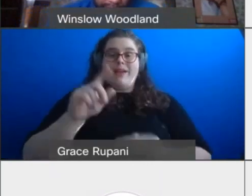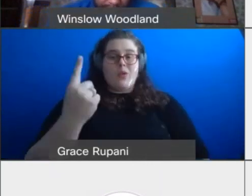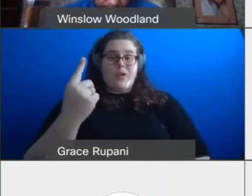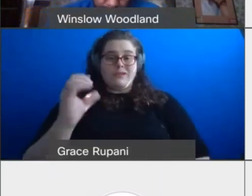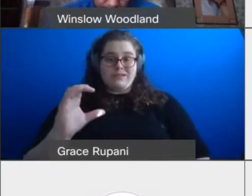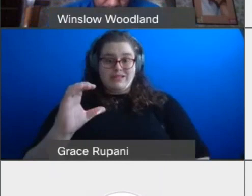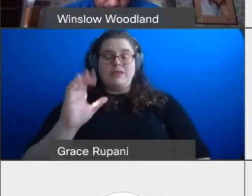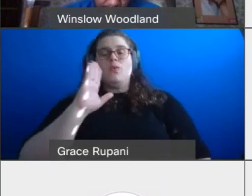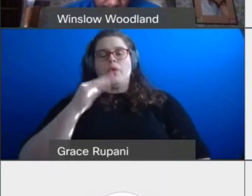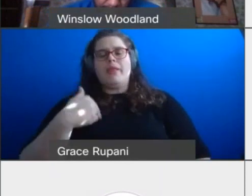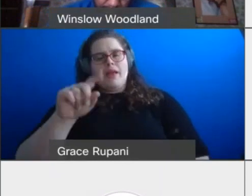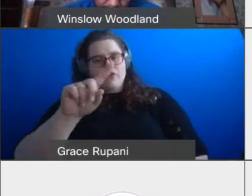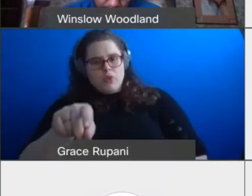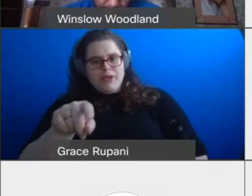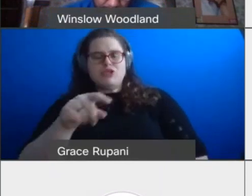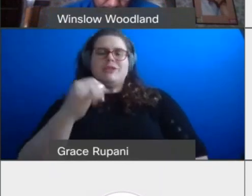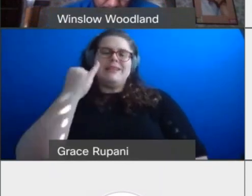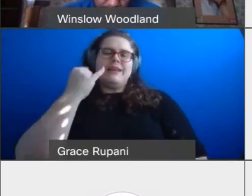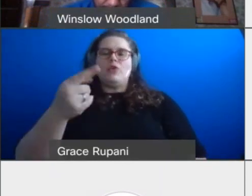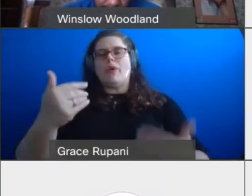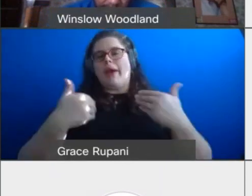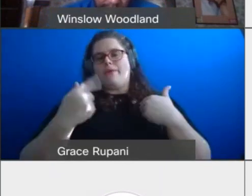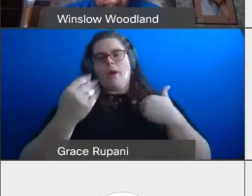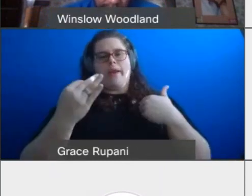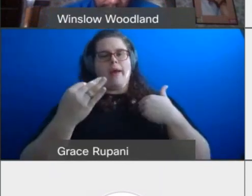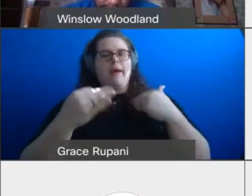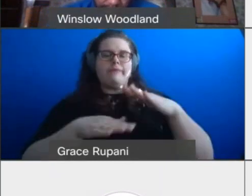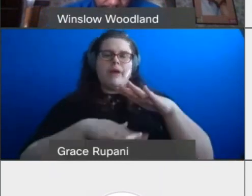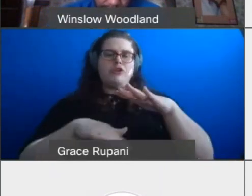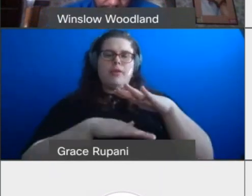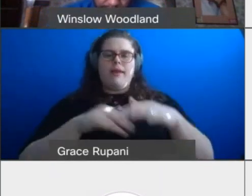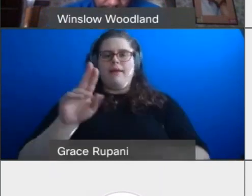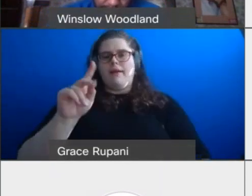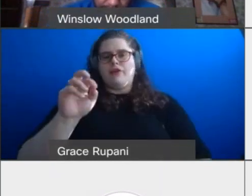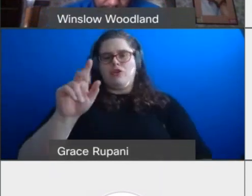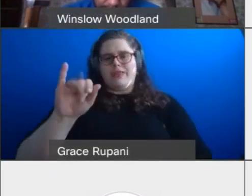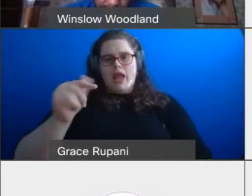question about whether you have one of the underlying health conditions.